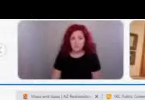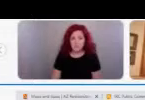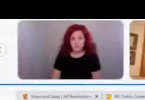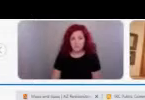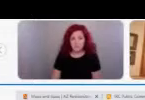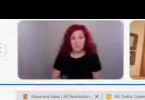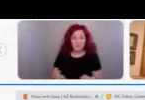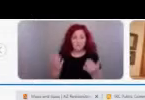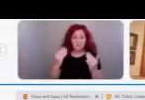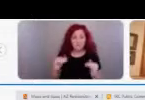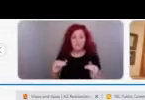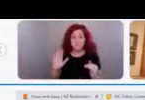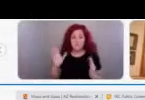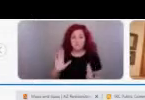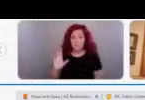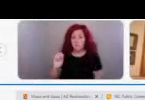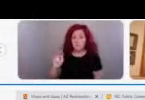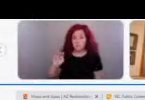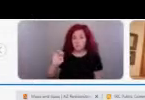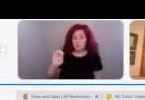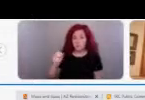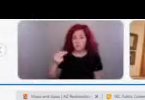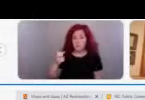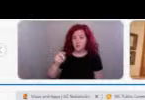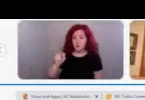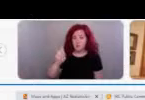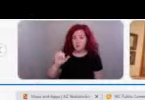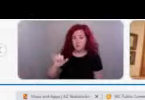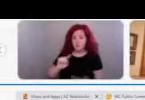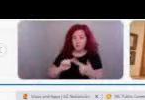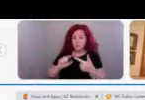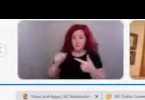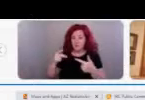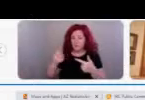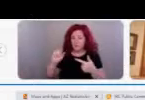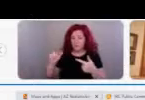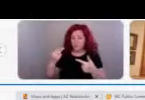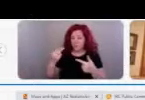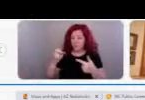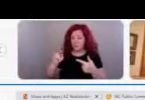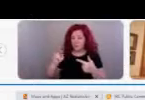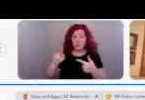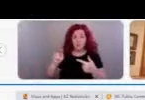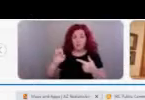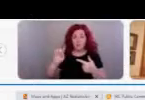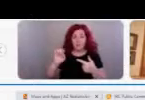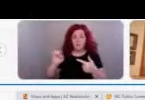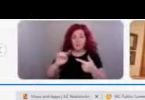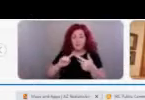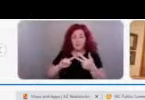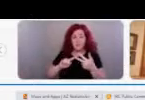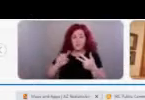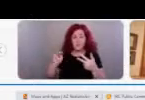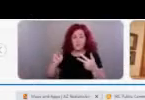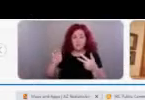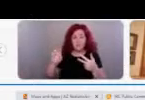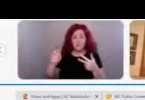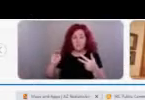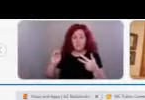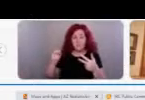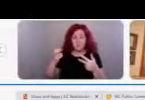our next speaker is connie henry and then it's april hernandez and then uh mr mohar